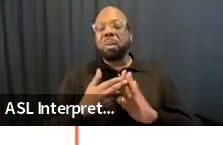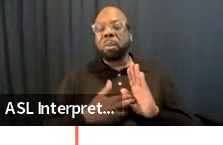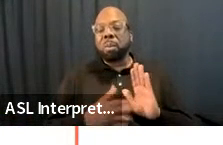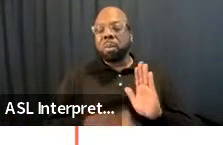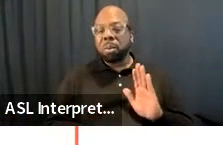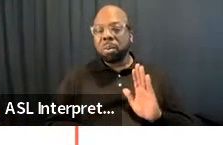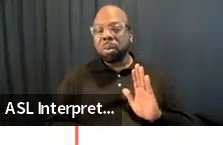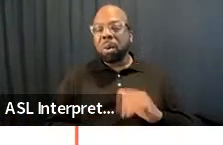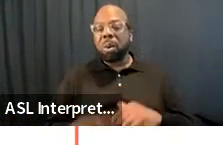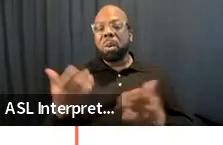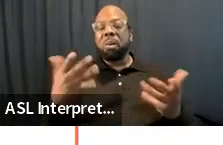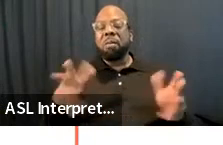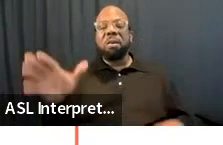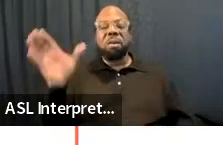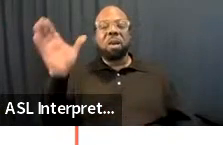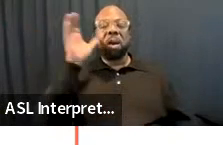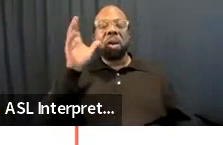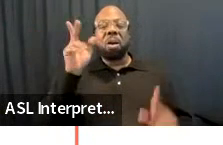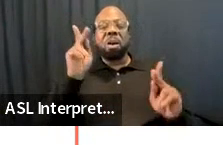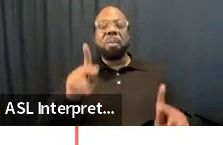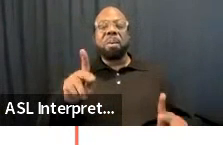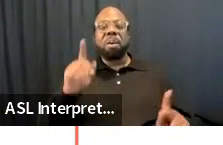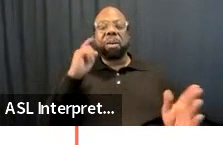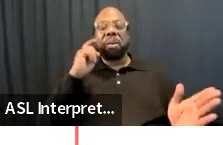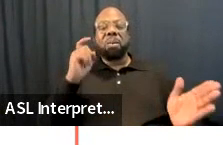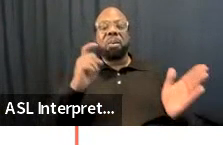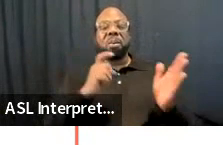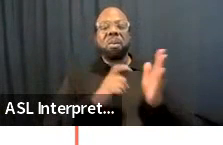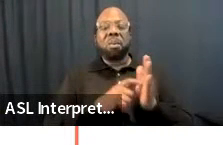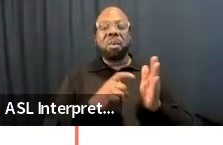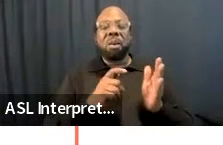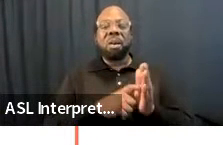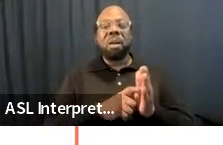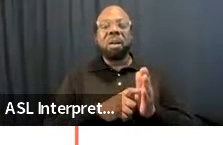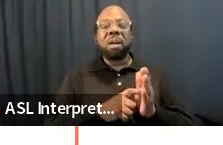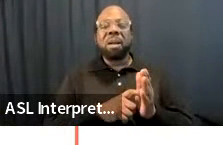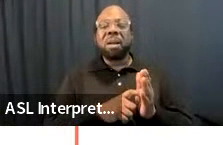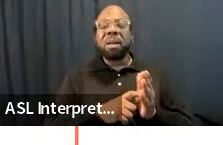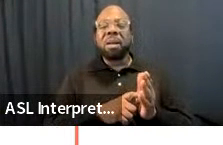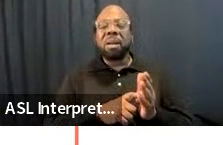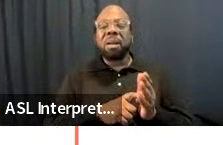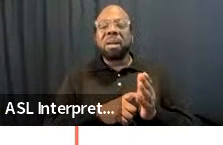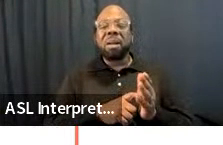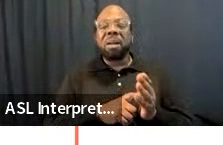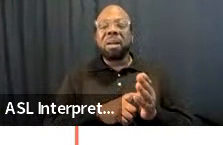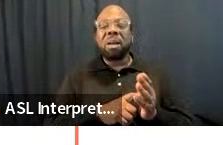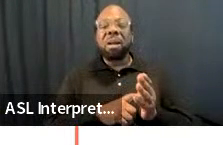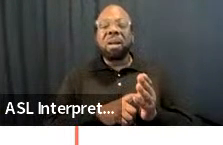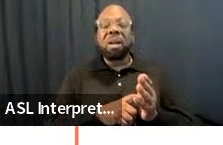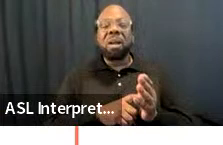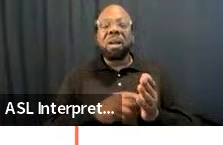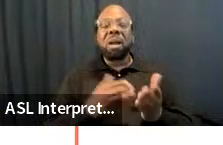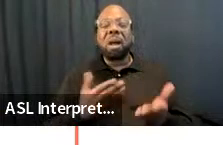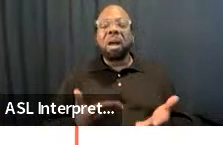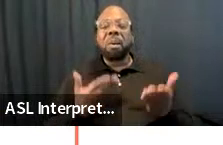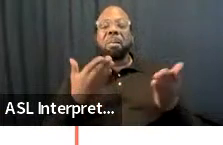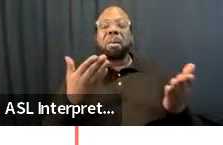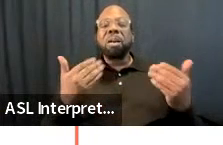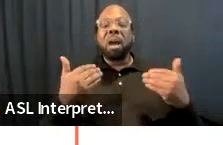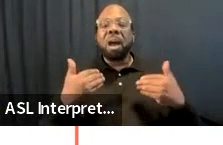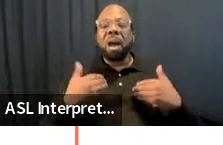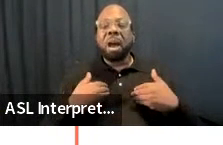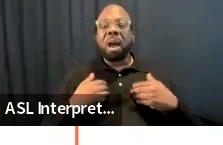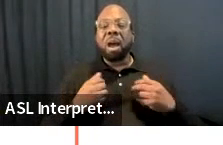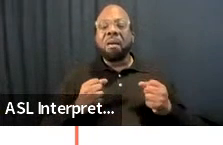You know, we've heard this person recognizes that they're glad to hear that it's the proposal has street wall design rules for more